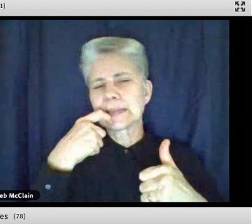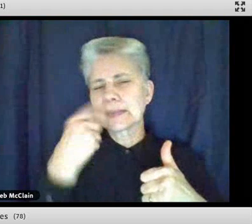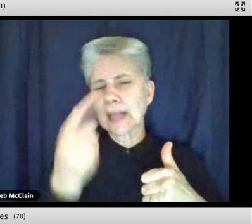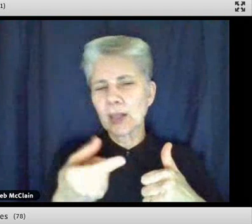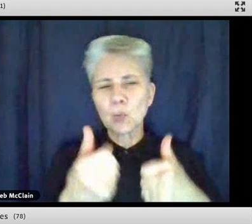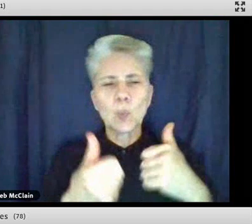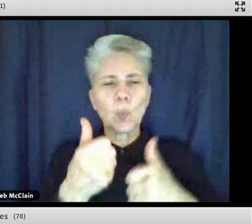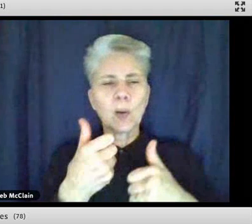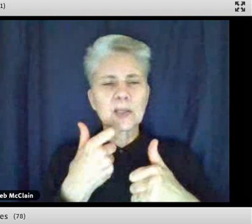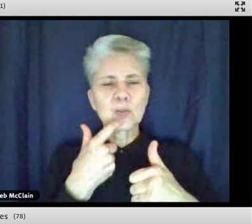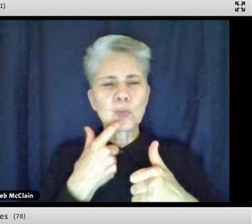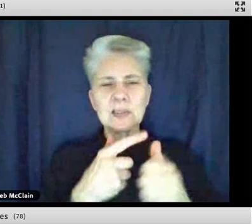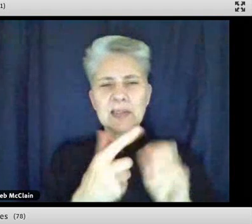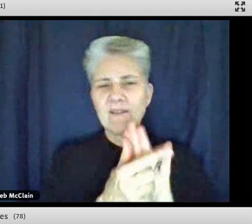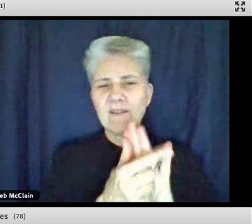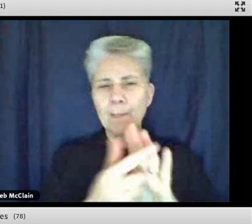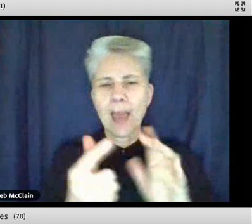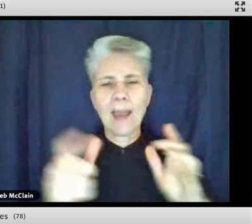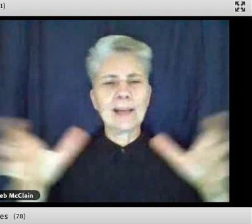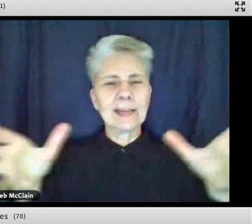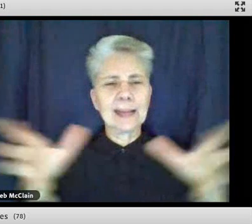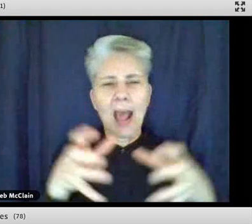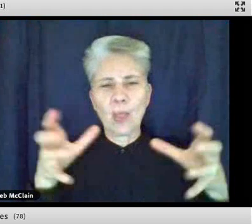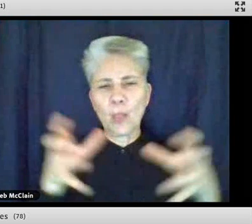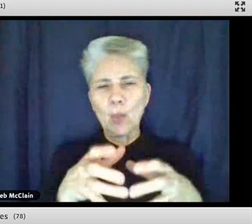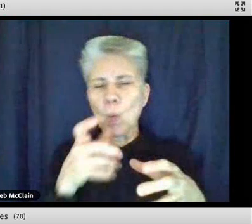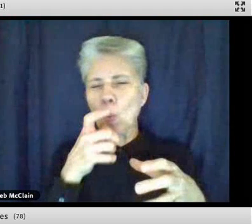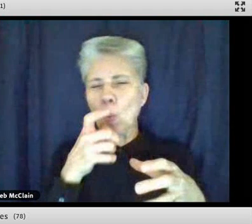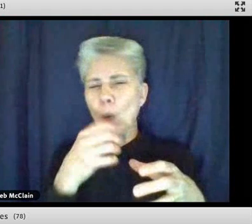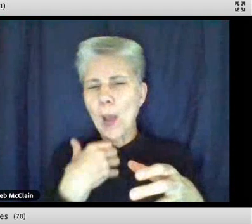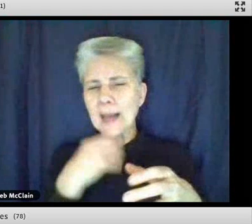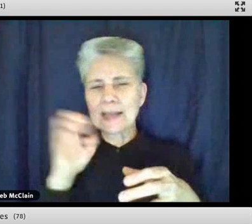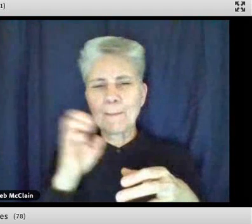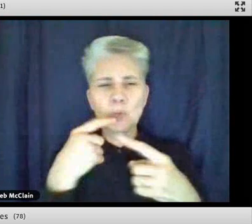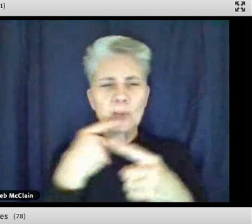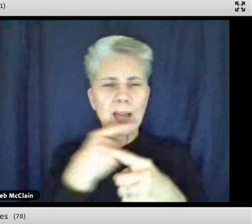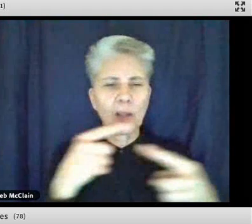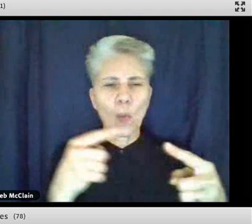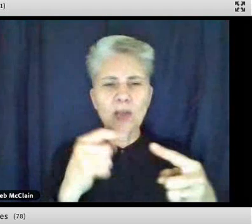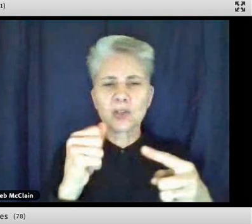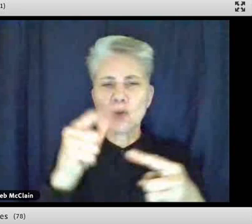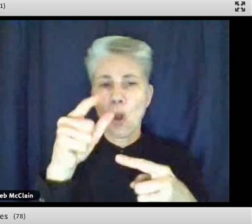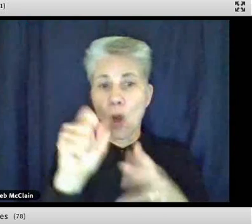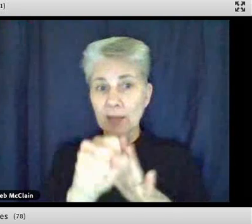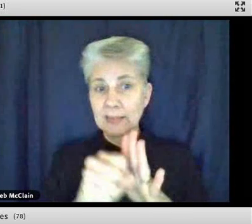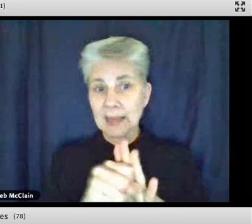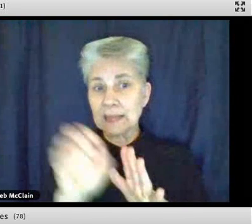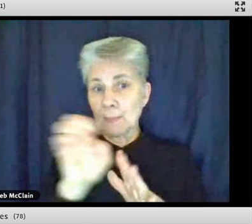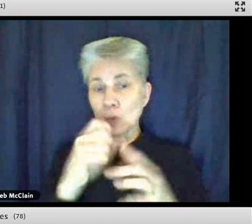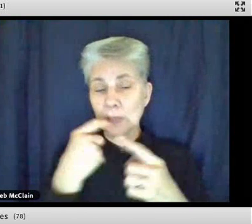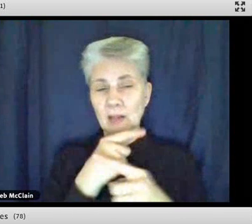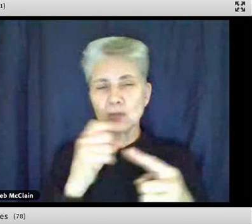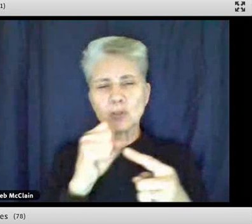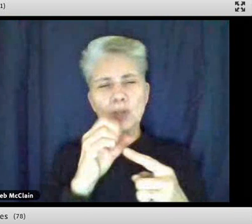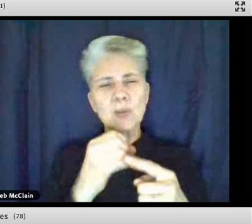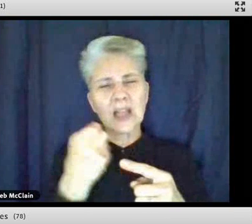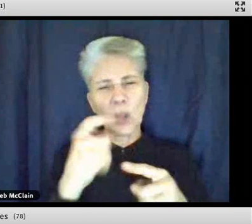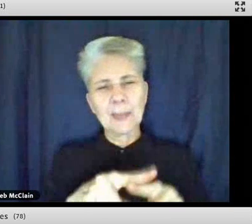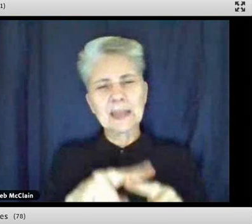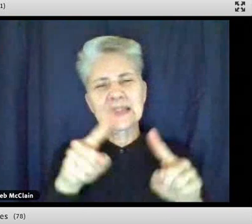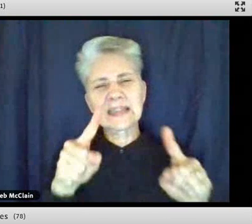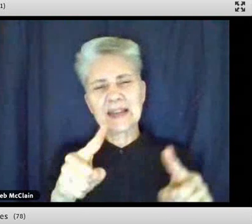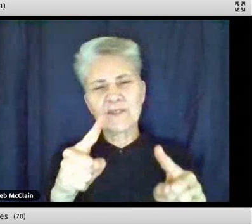which ones have an emergency declaration, which is all the states, right? And so it's just a little bit different interaction and some things